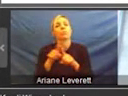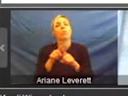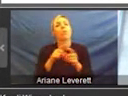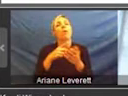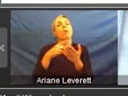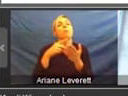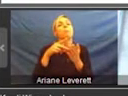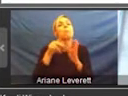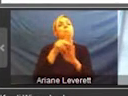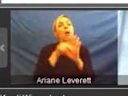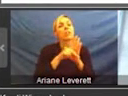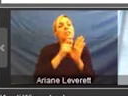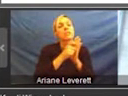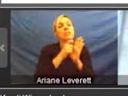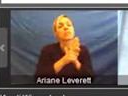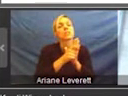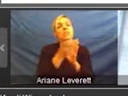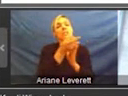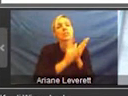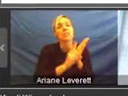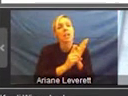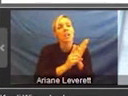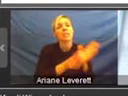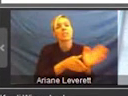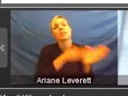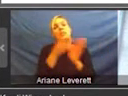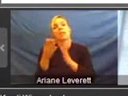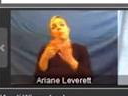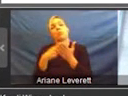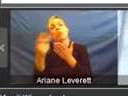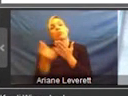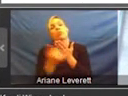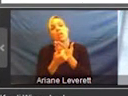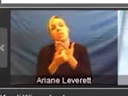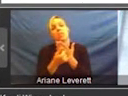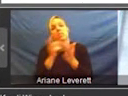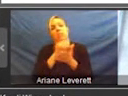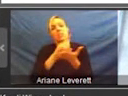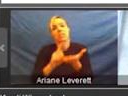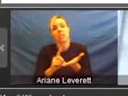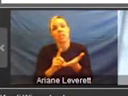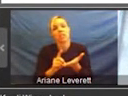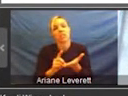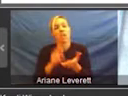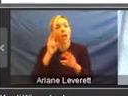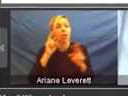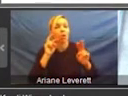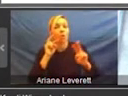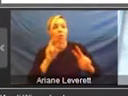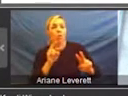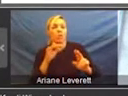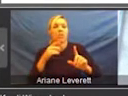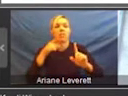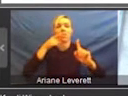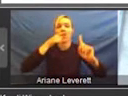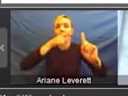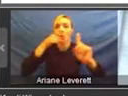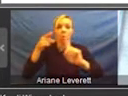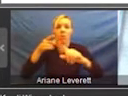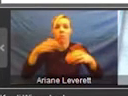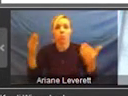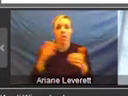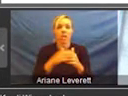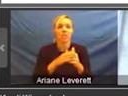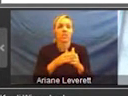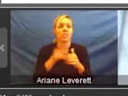means focusing on objectives. What is the challenge you are dealing with? What is the challenge you aim to